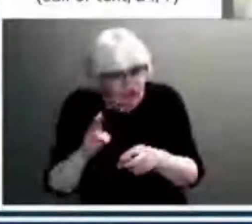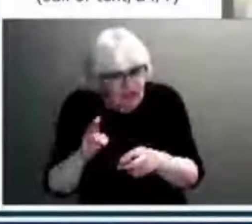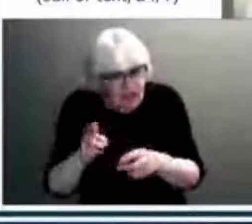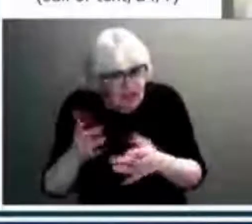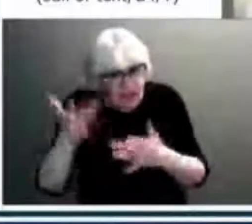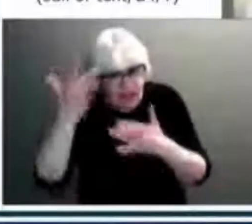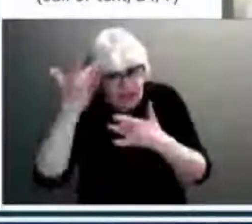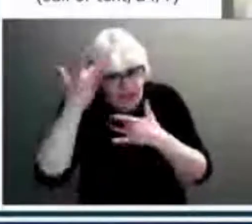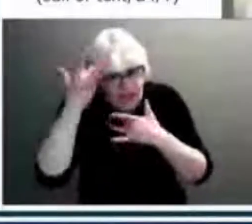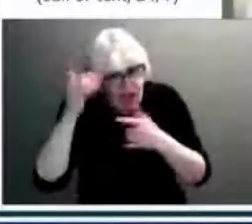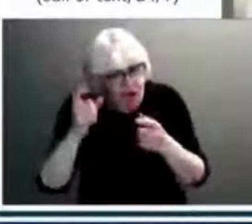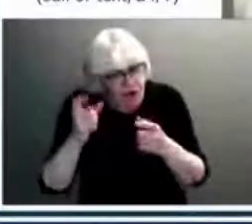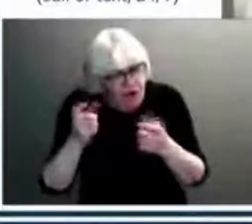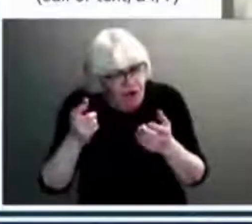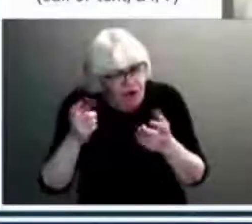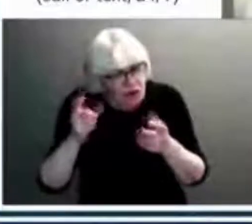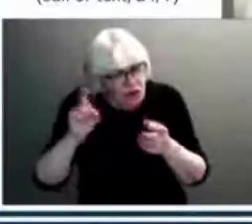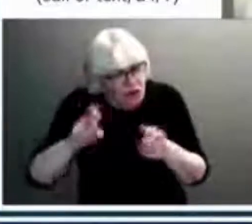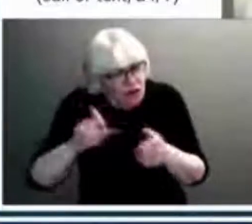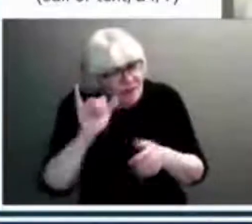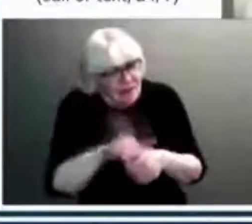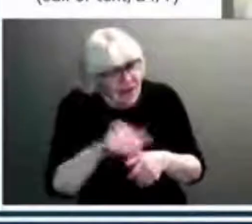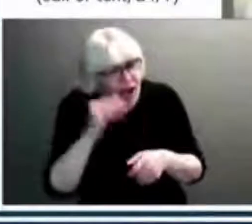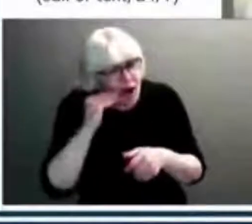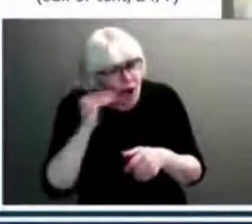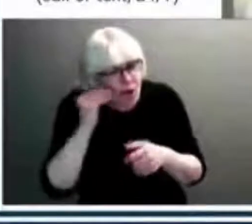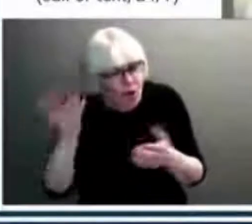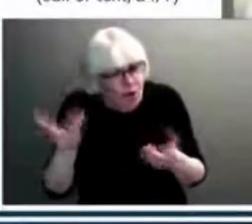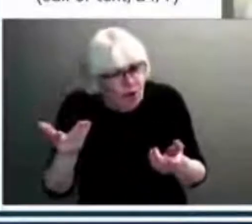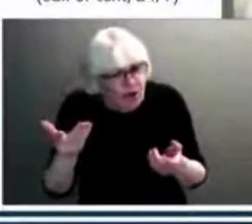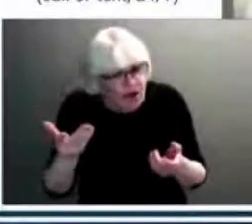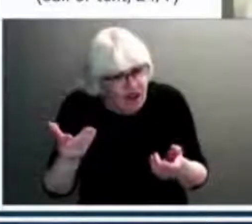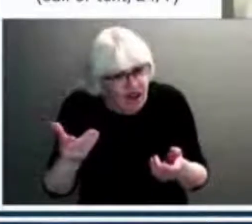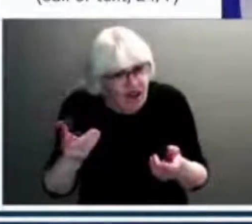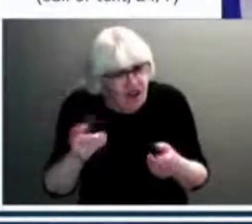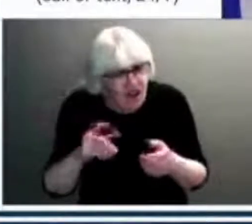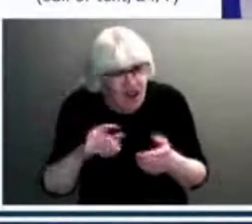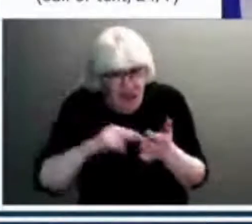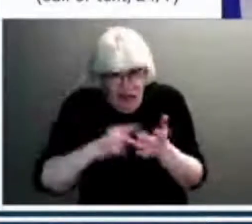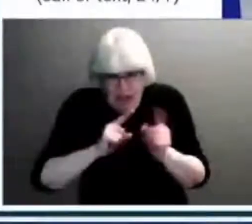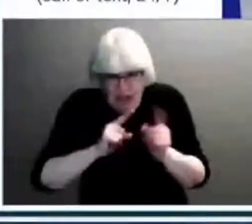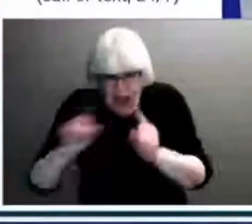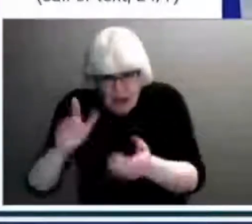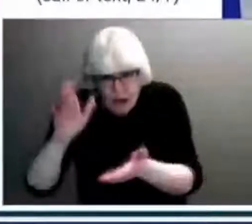to school just to gain access to the tests? Thank you, Lois.